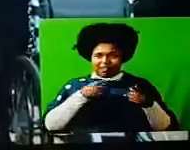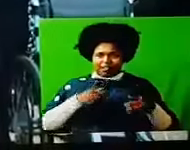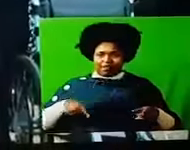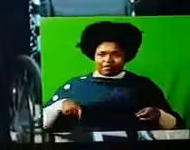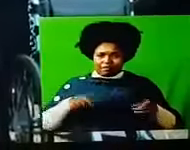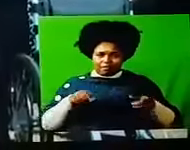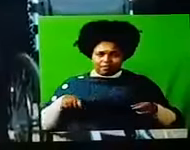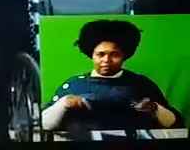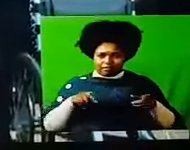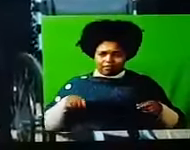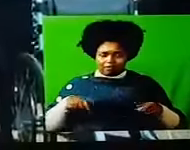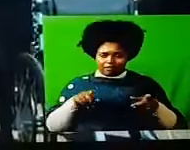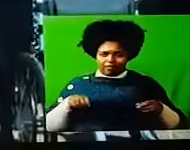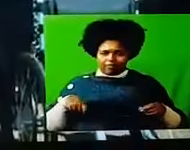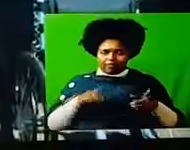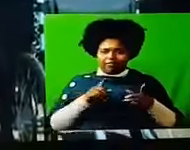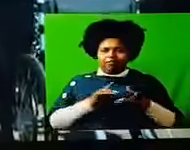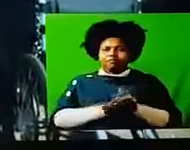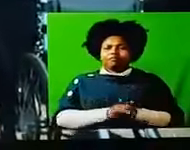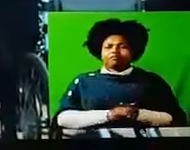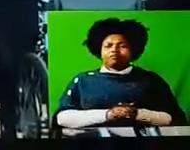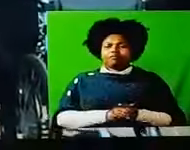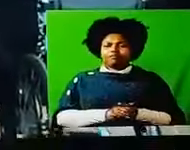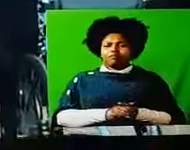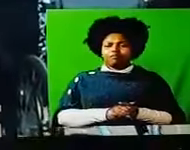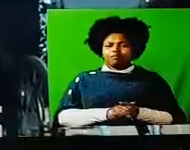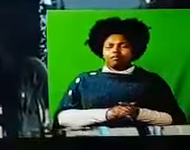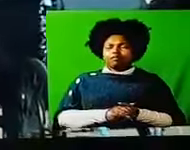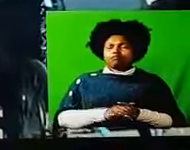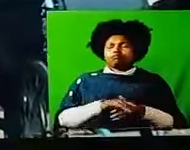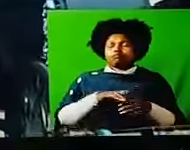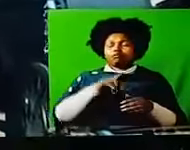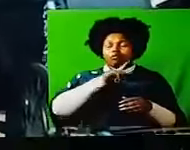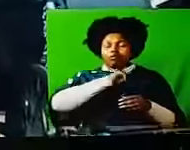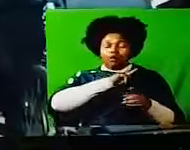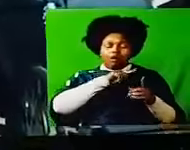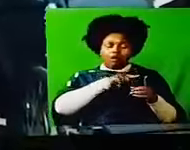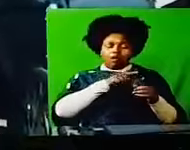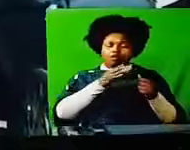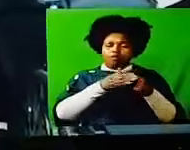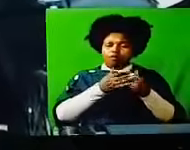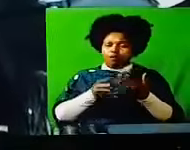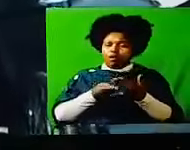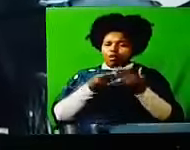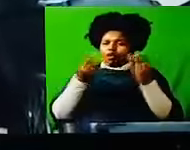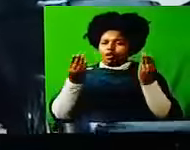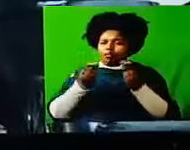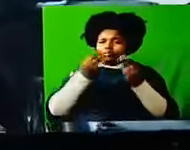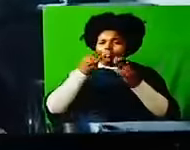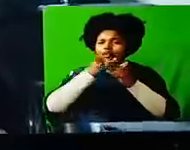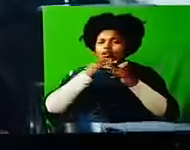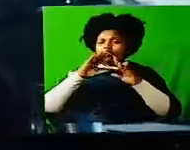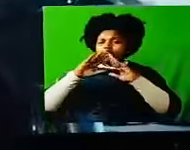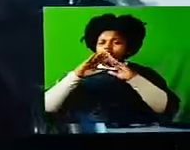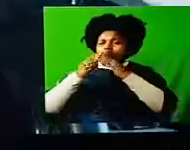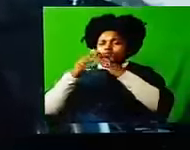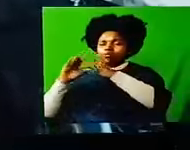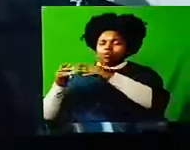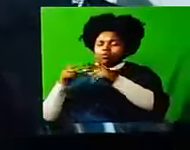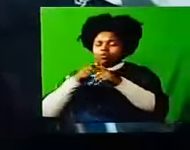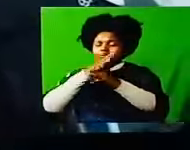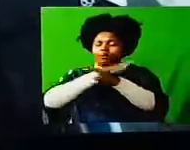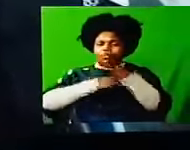Swazi home-based care are very concerned about people in the communities. We try to take care of them as much as we